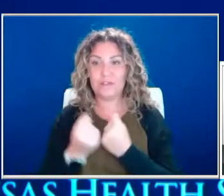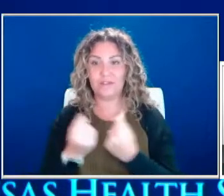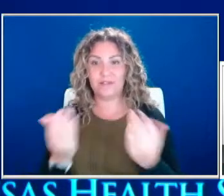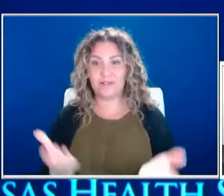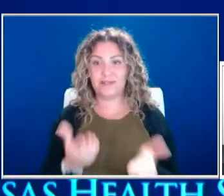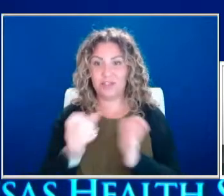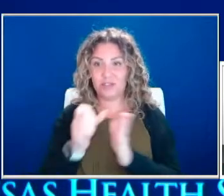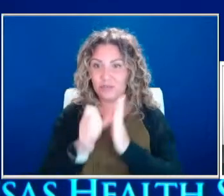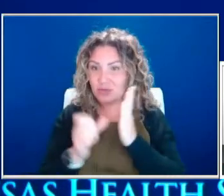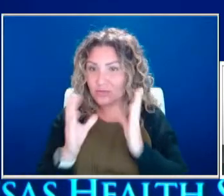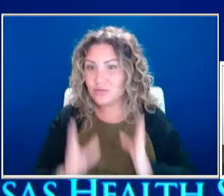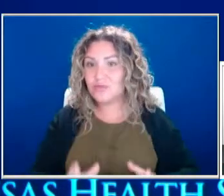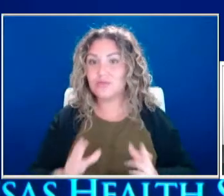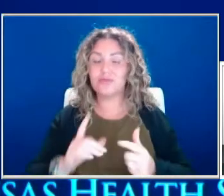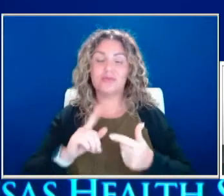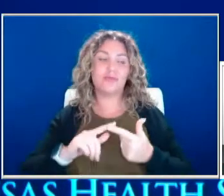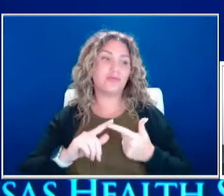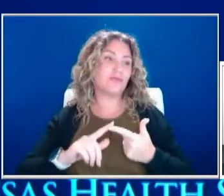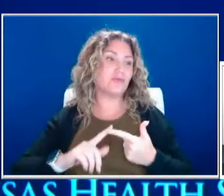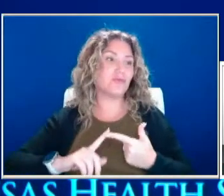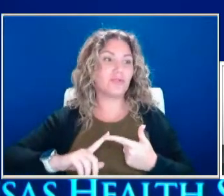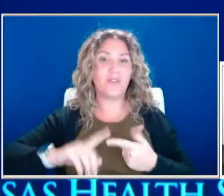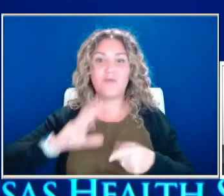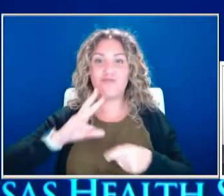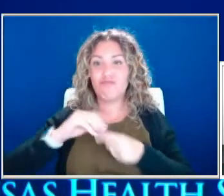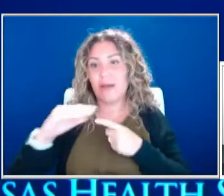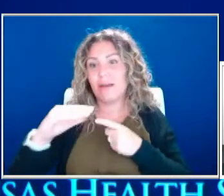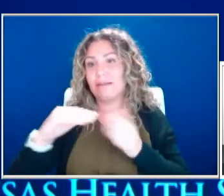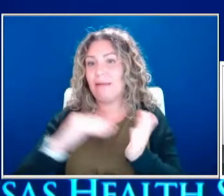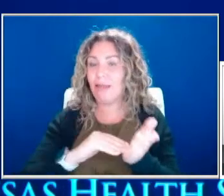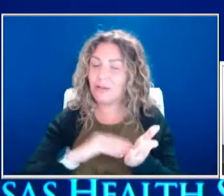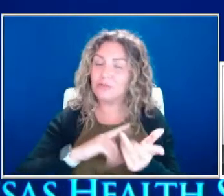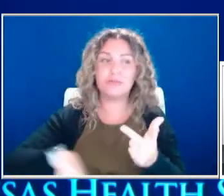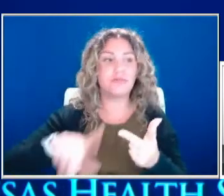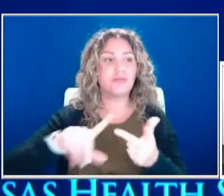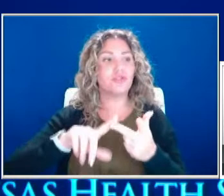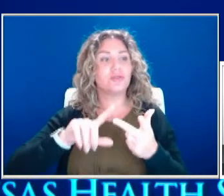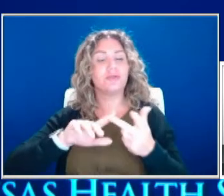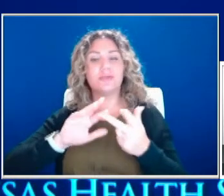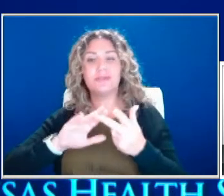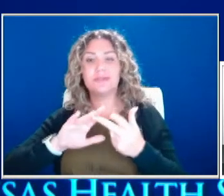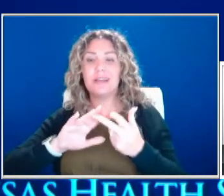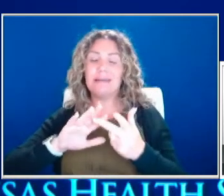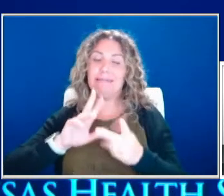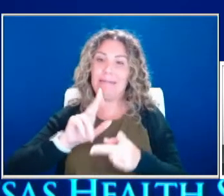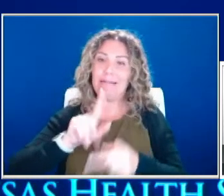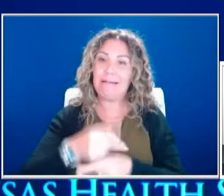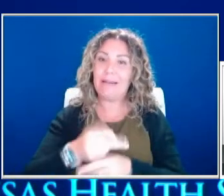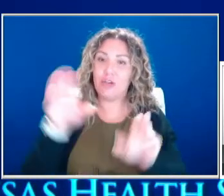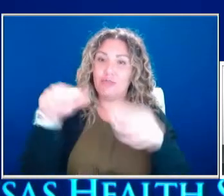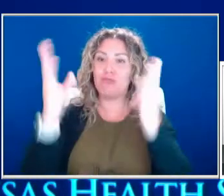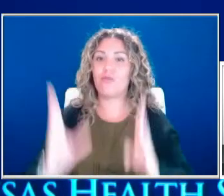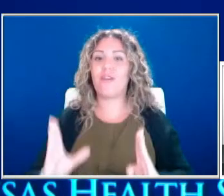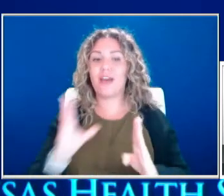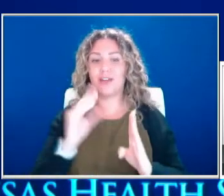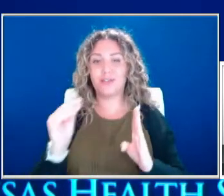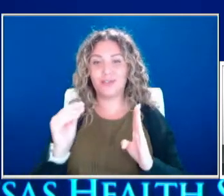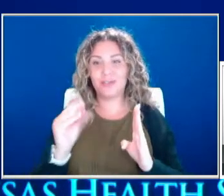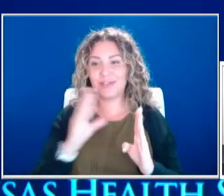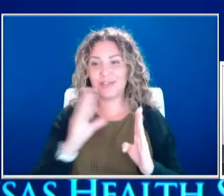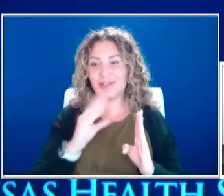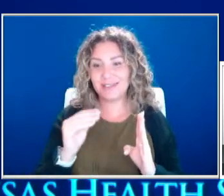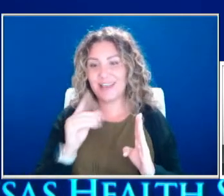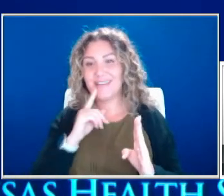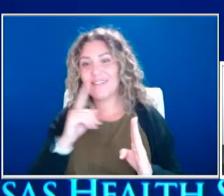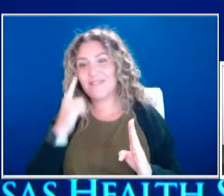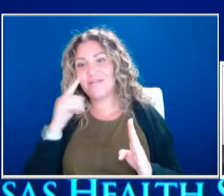surgeons, of radiologists, of nurses, of caregivers, and we all came together to treat AJ and